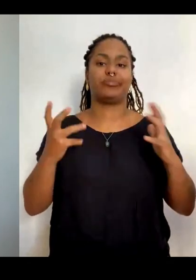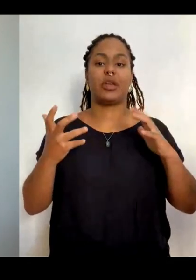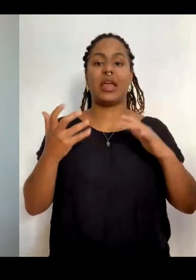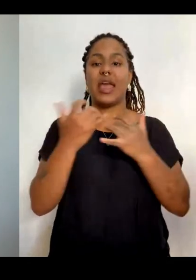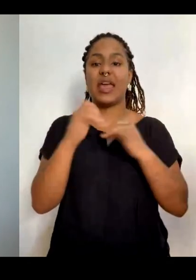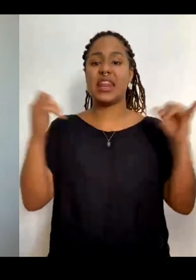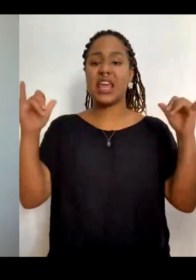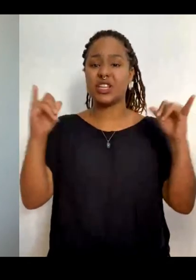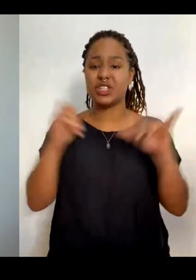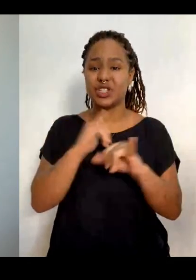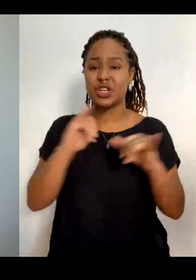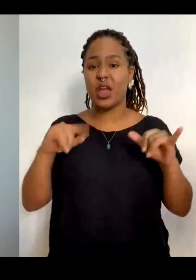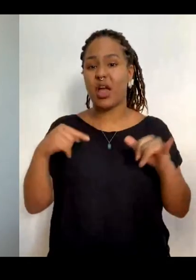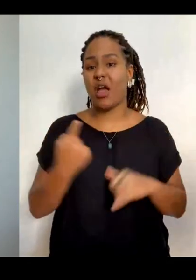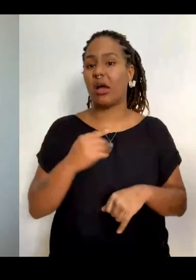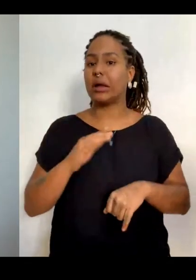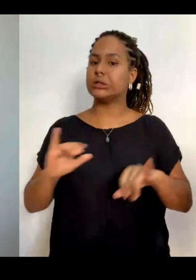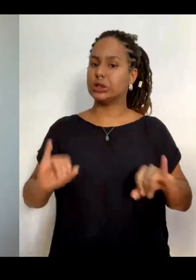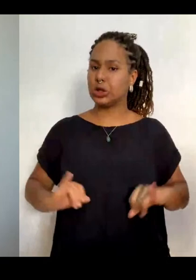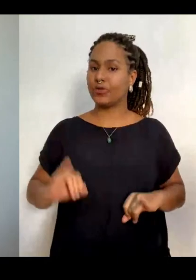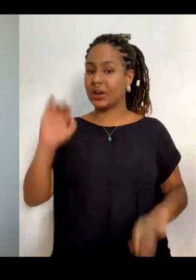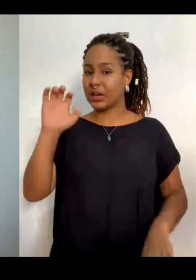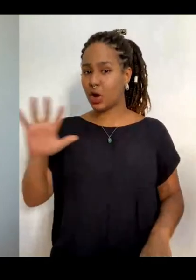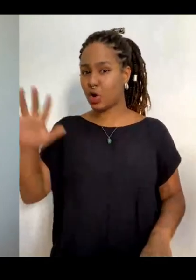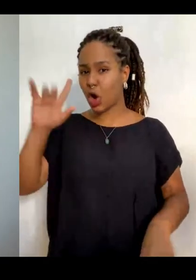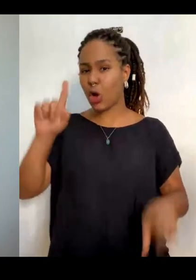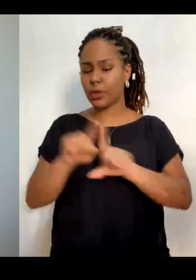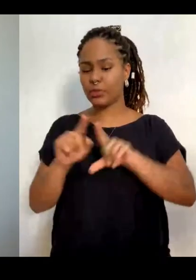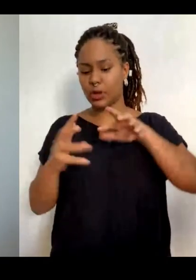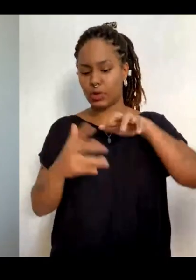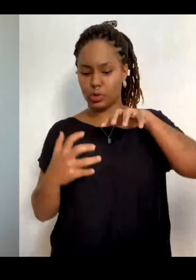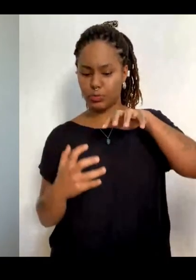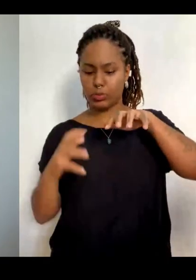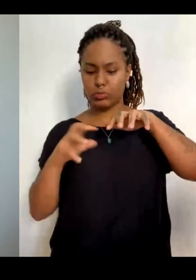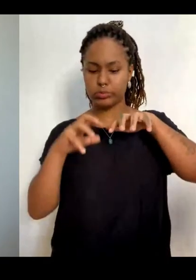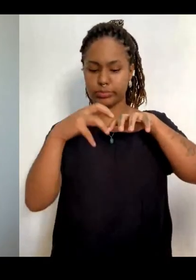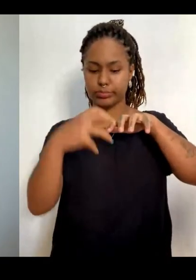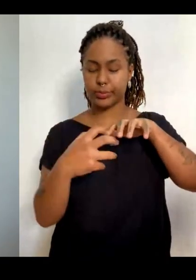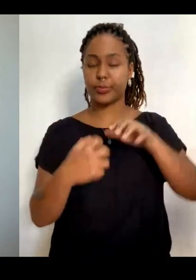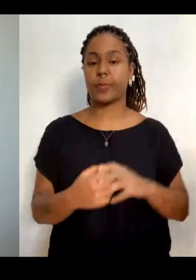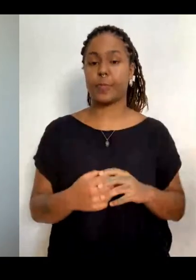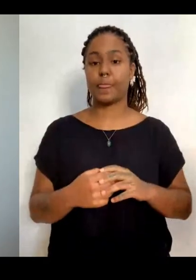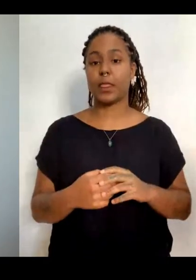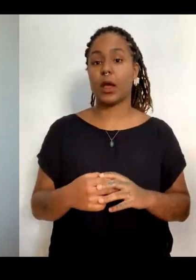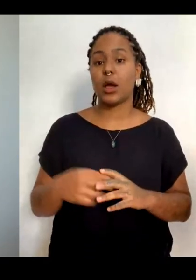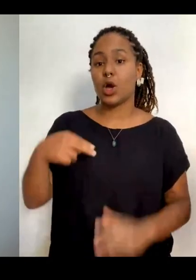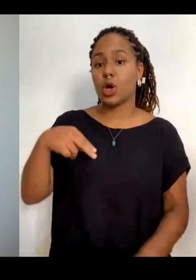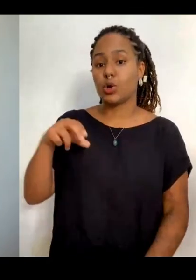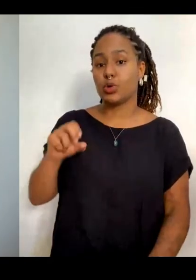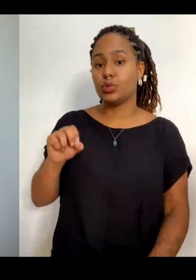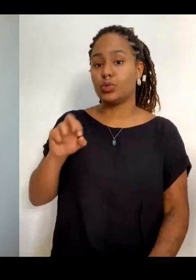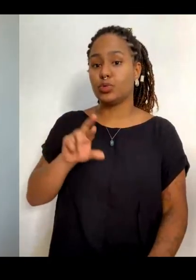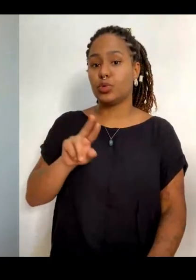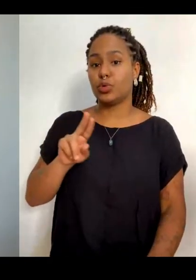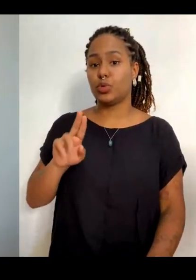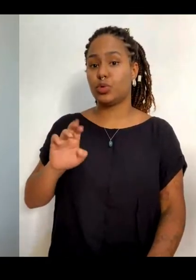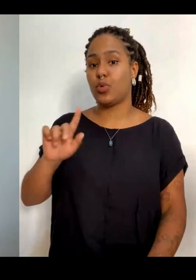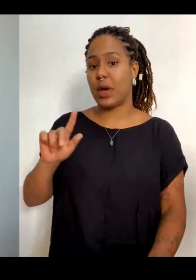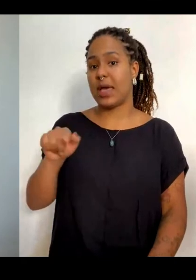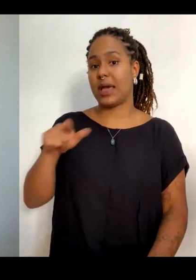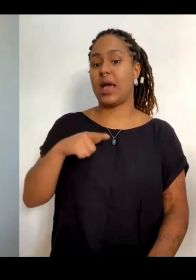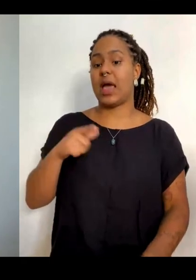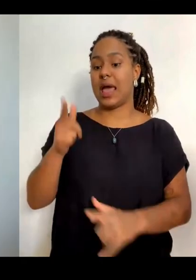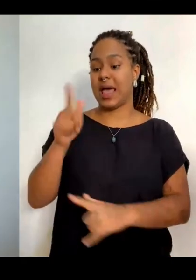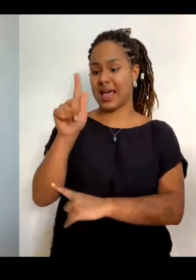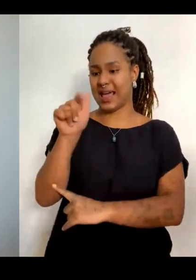Europe's second largest gas supplier after Russia and it just agreed to increase natural gas export which of